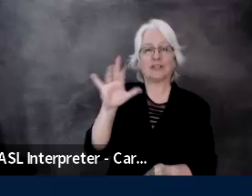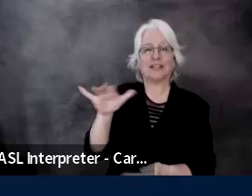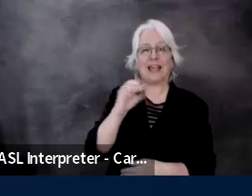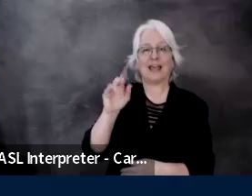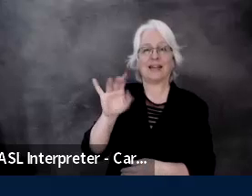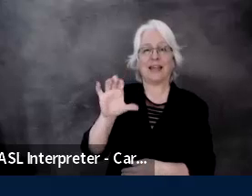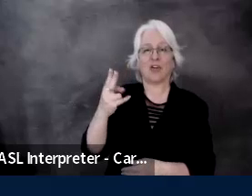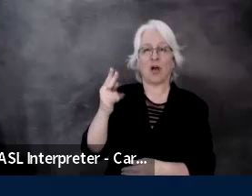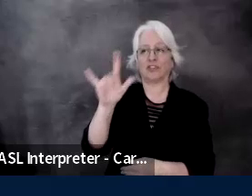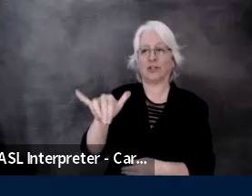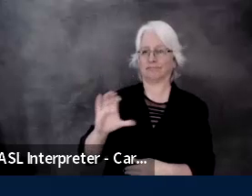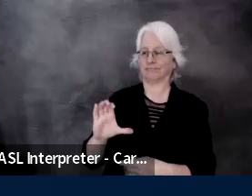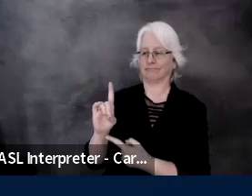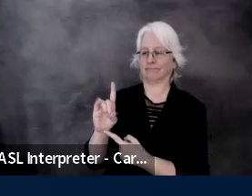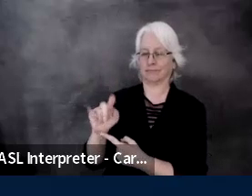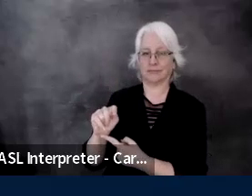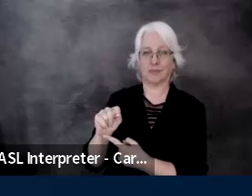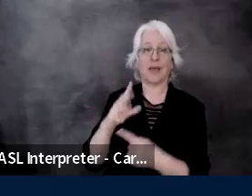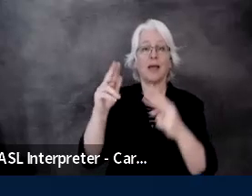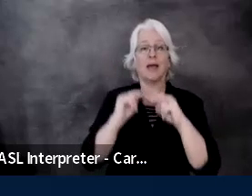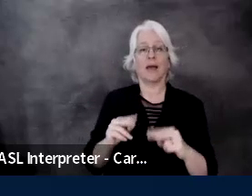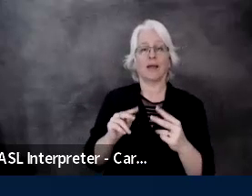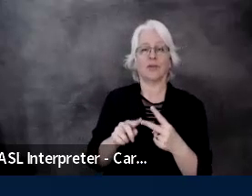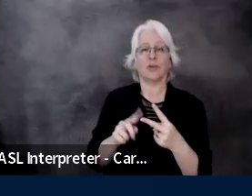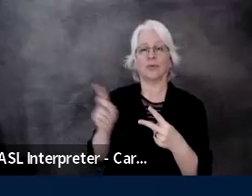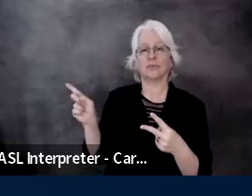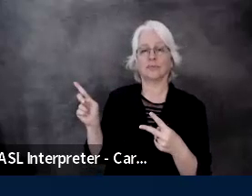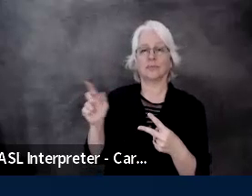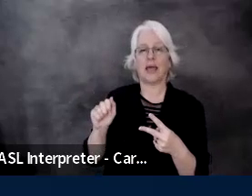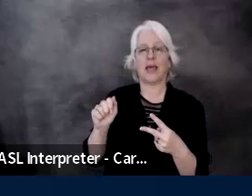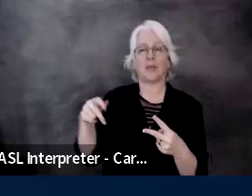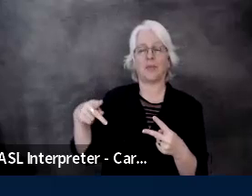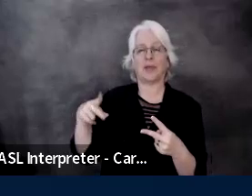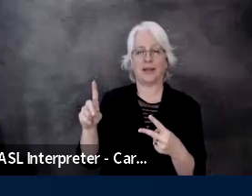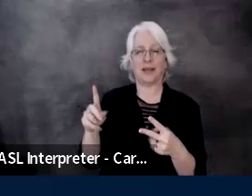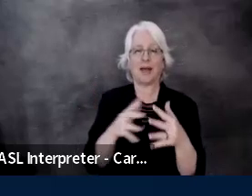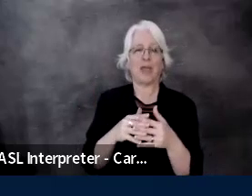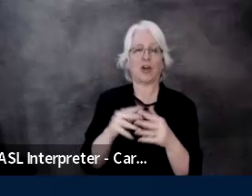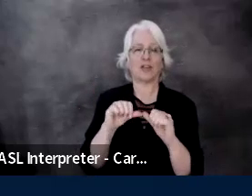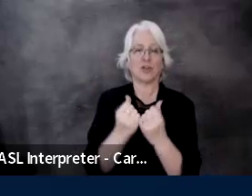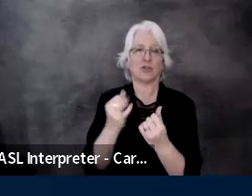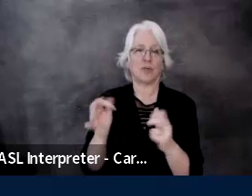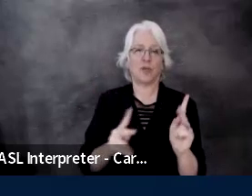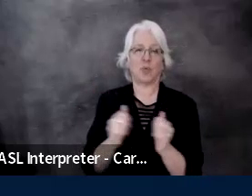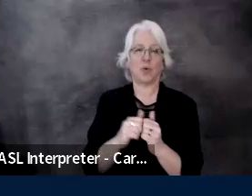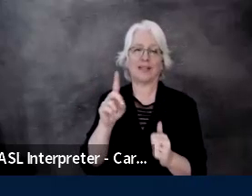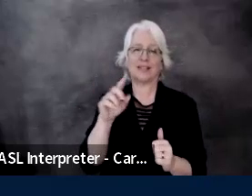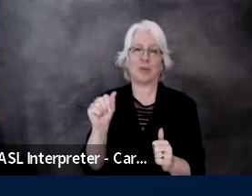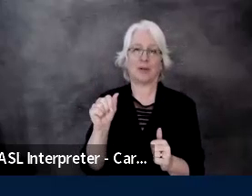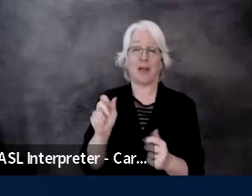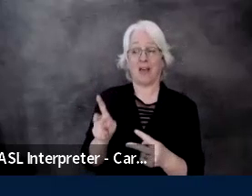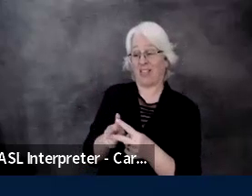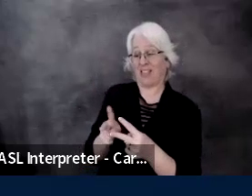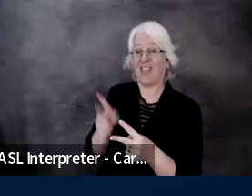CDT, and the American Association of People with Disabilities, AAPD. You'll hear from them in just a few